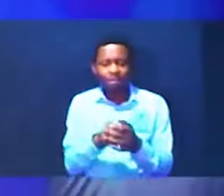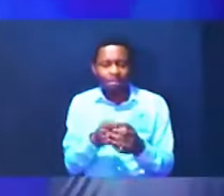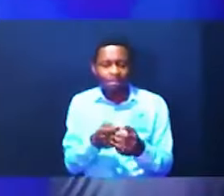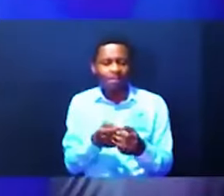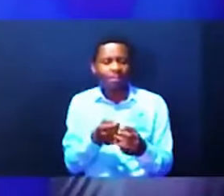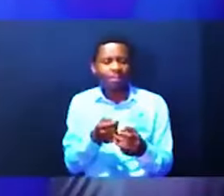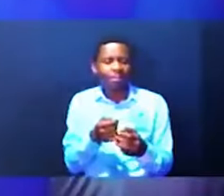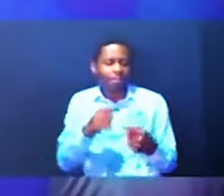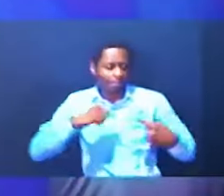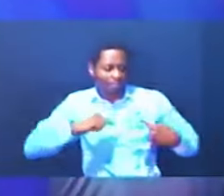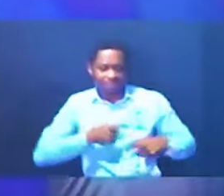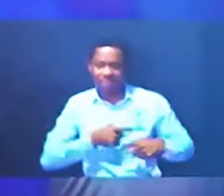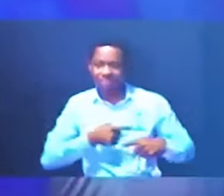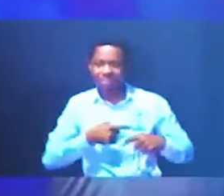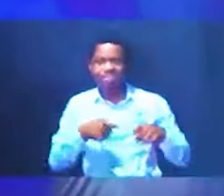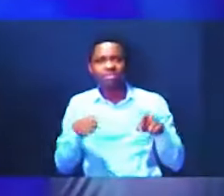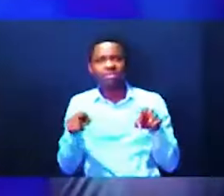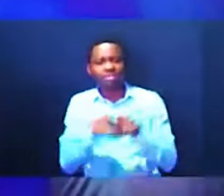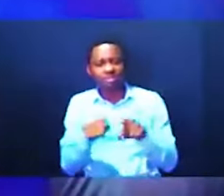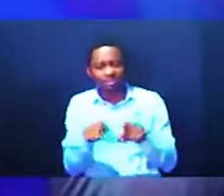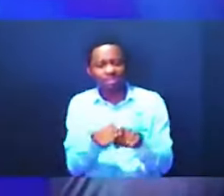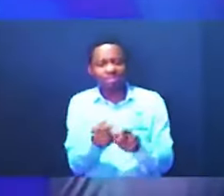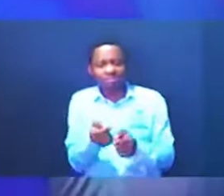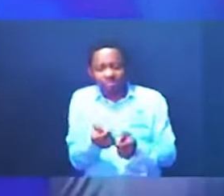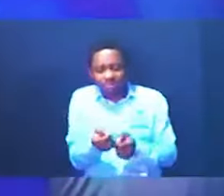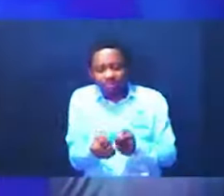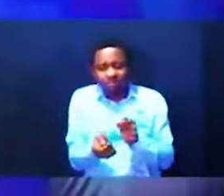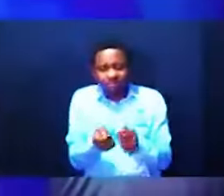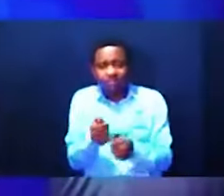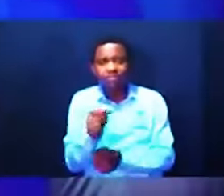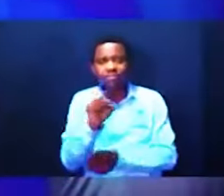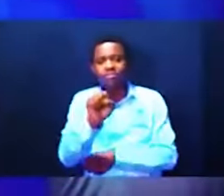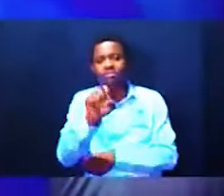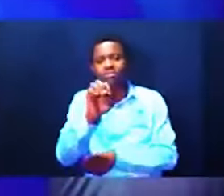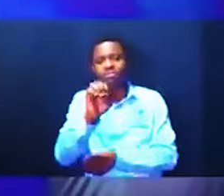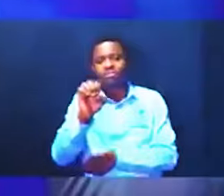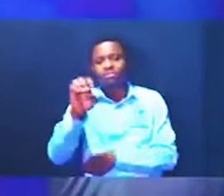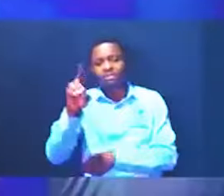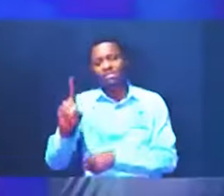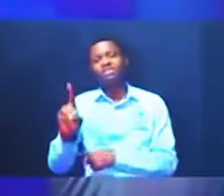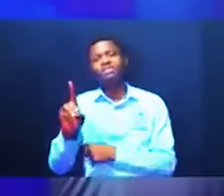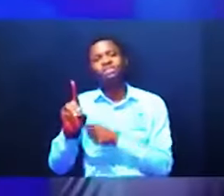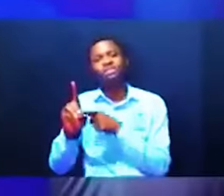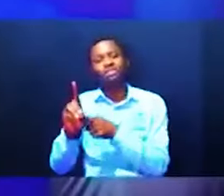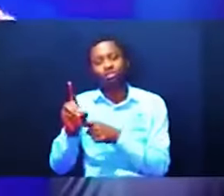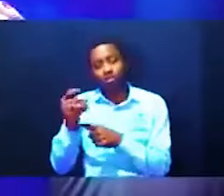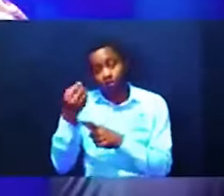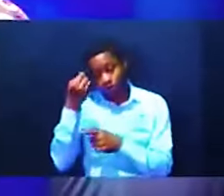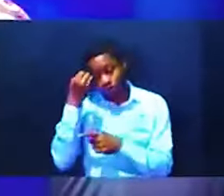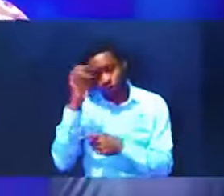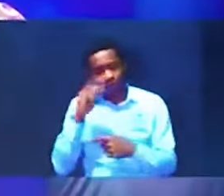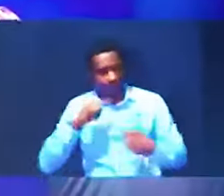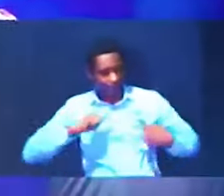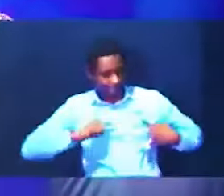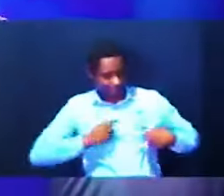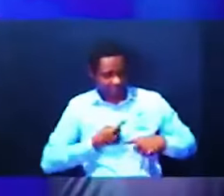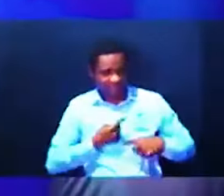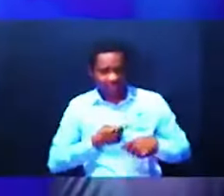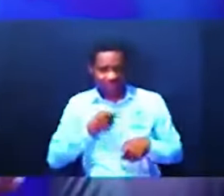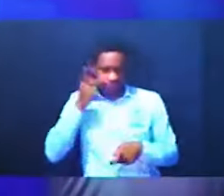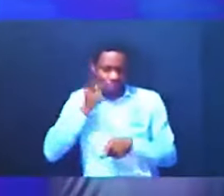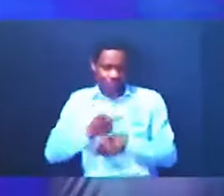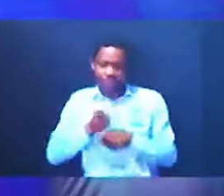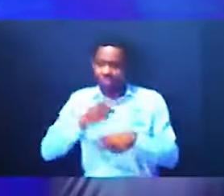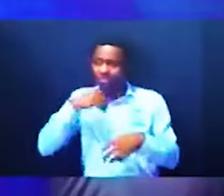seed. And pay attention to seed. I'll be dwelling on the seed. Seed of resentment lodging in